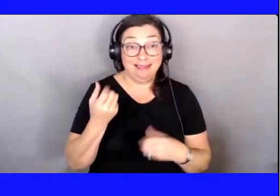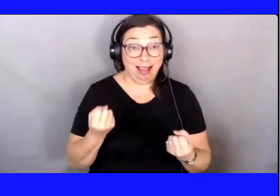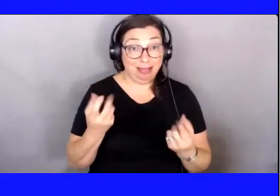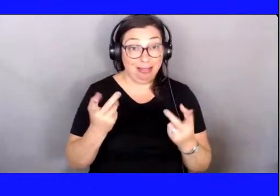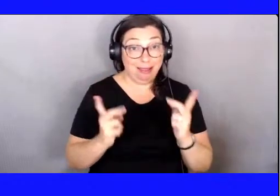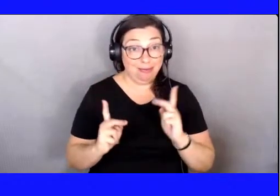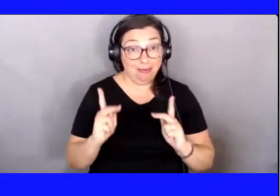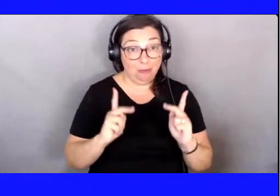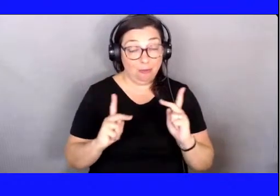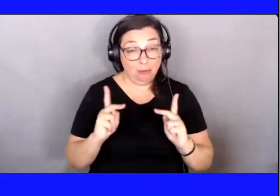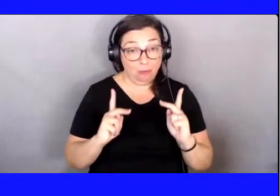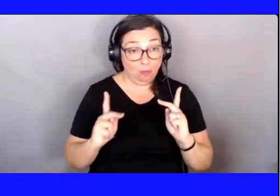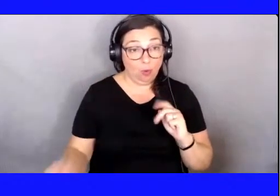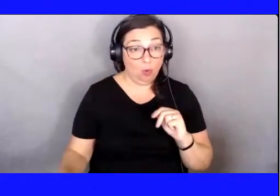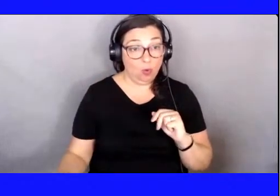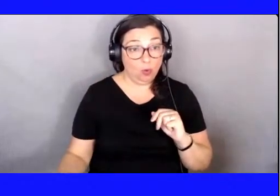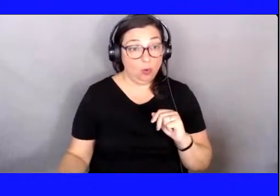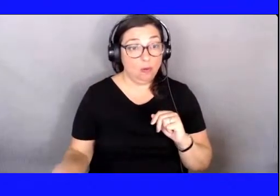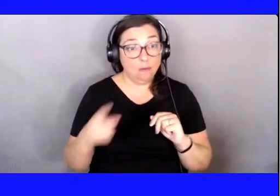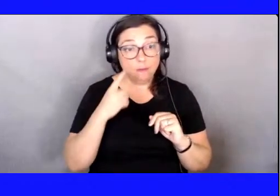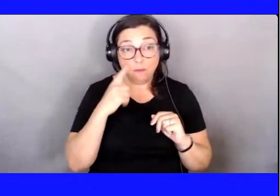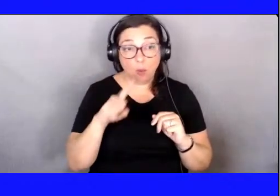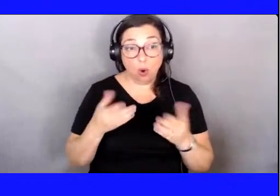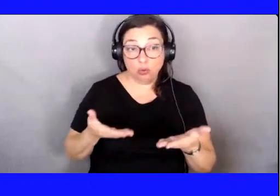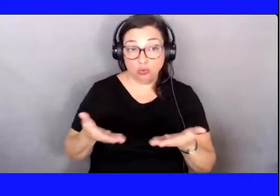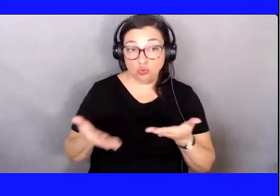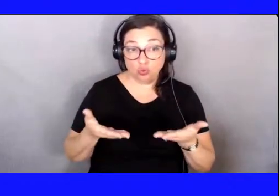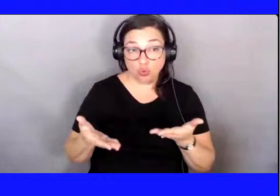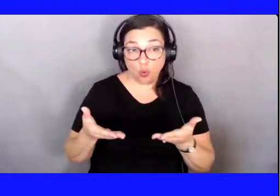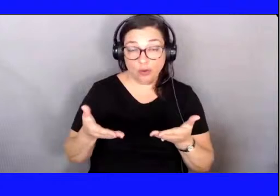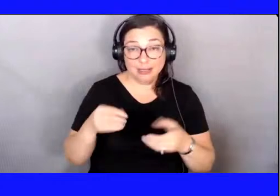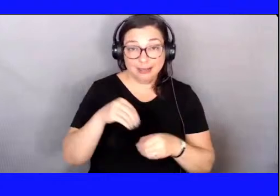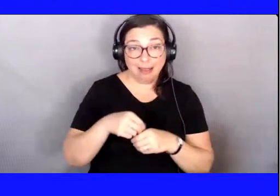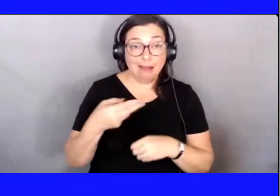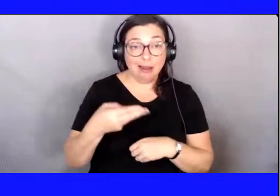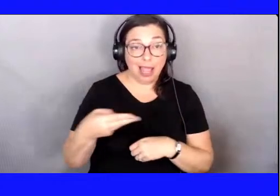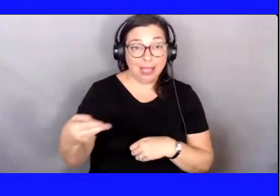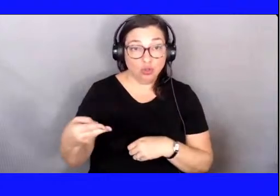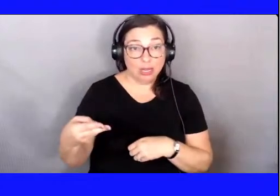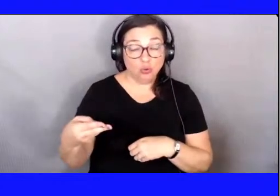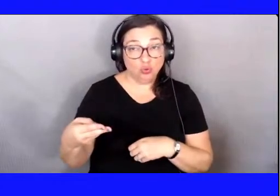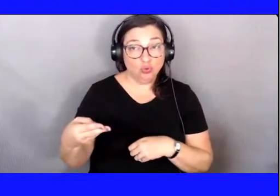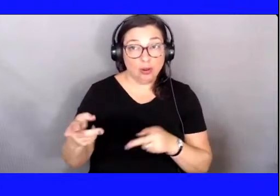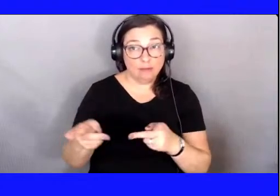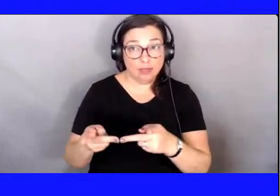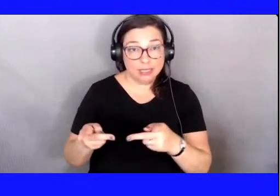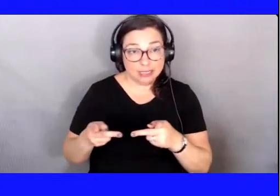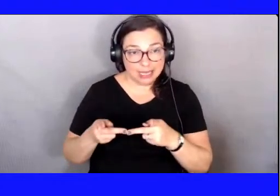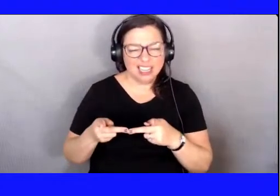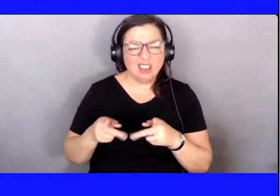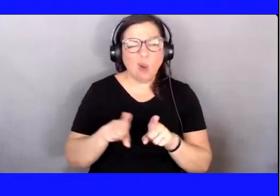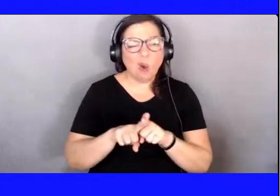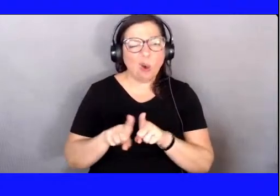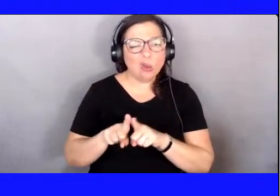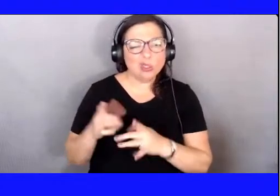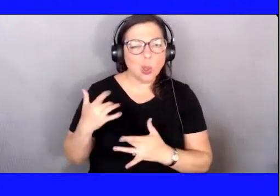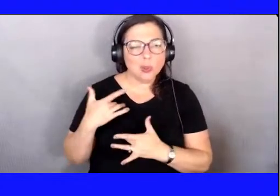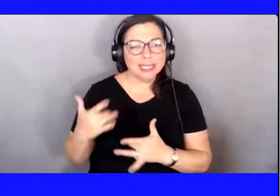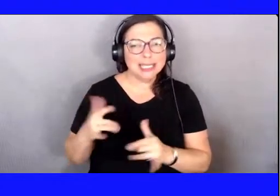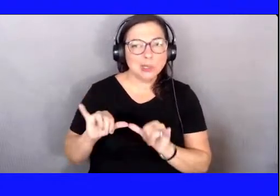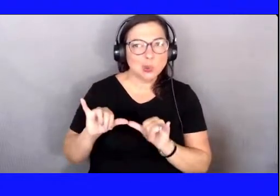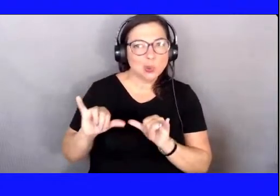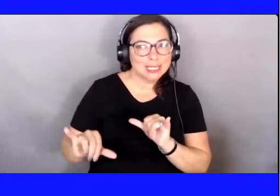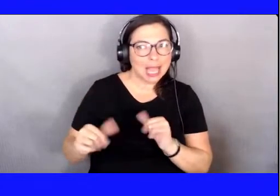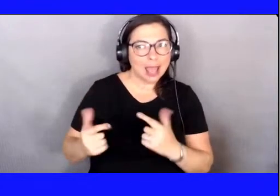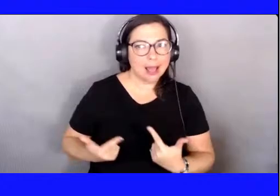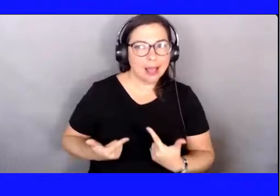who receive services in the H&H facilities also tend to stay there and